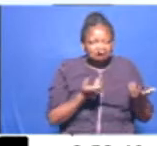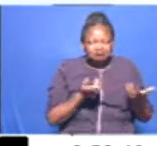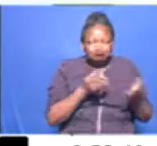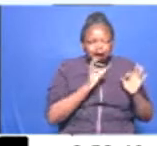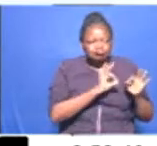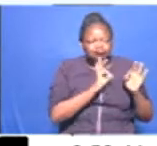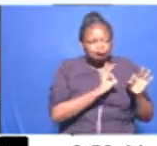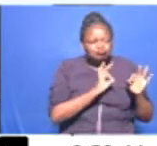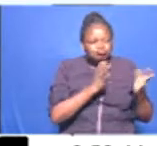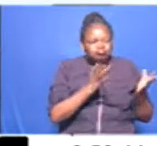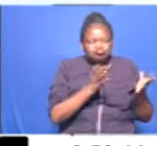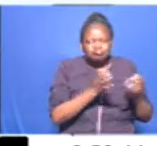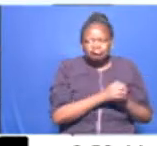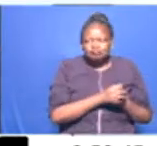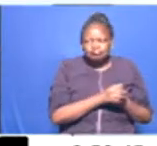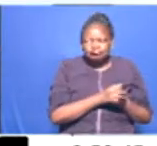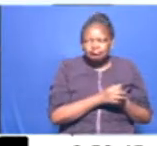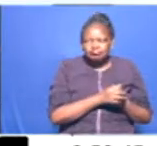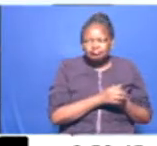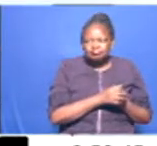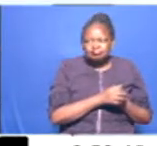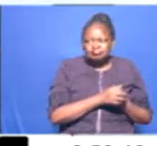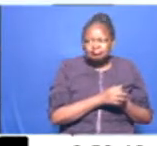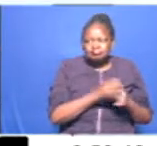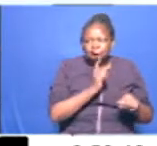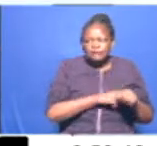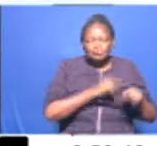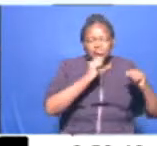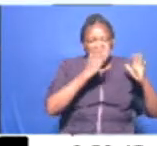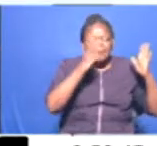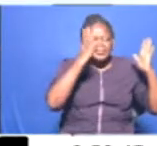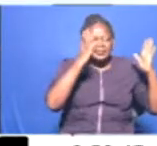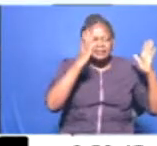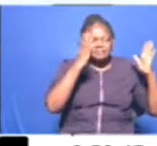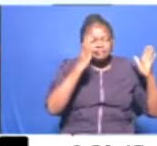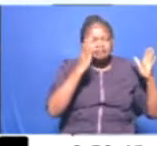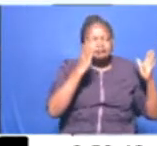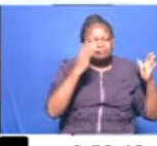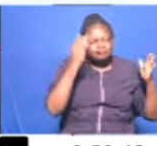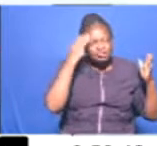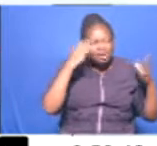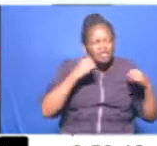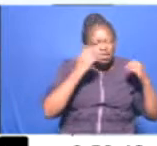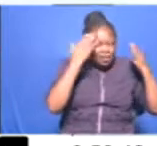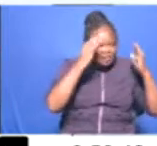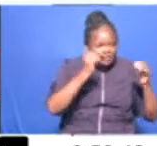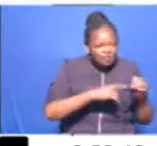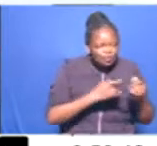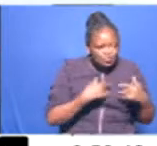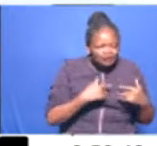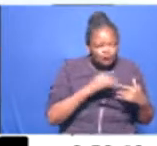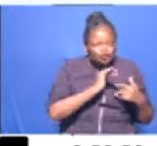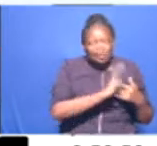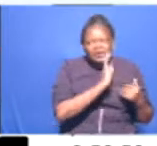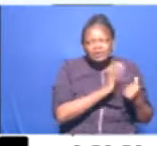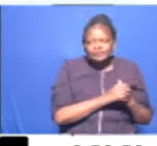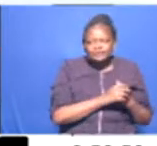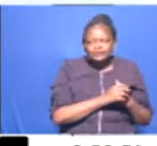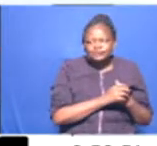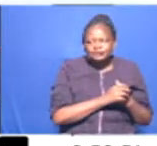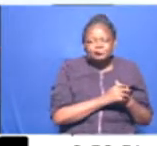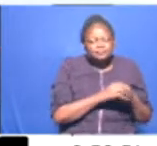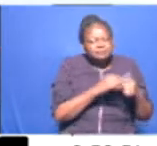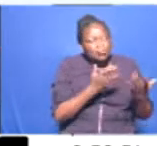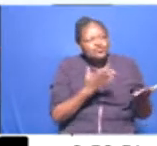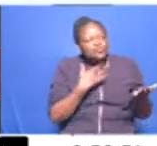on loneliness as we mark the Mental Health Awareness Month. You have your version of how you want